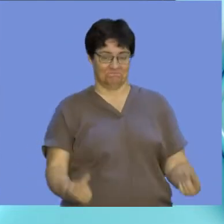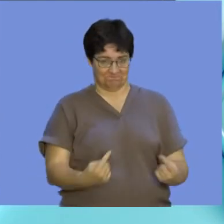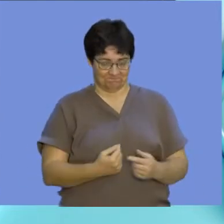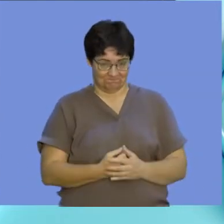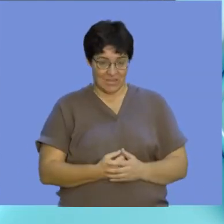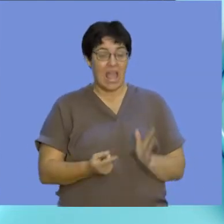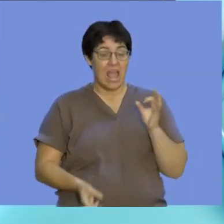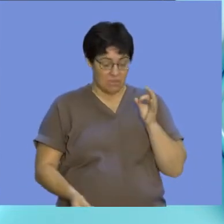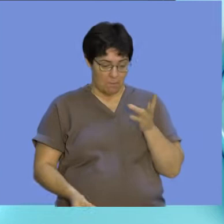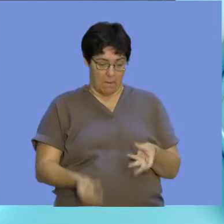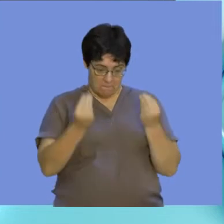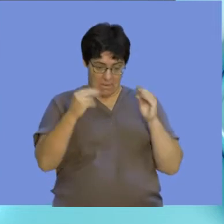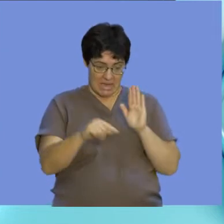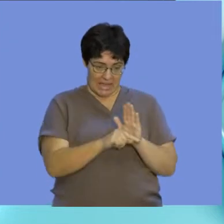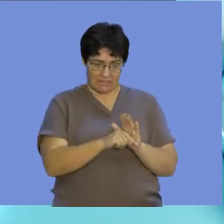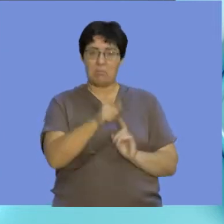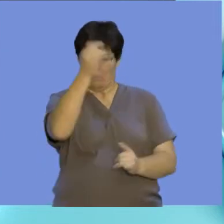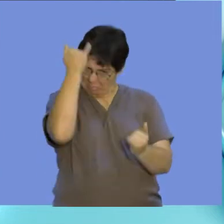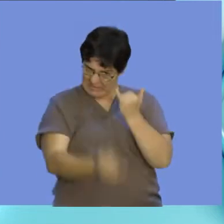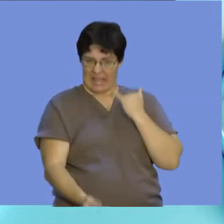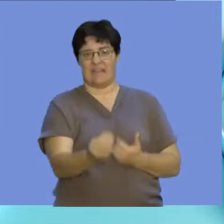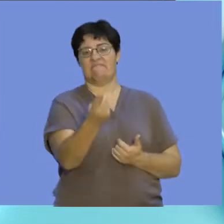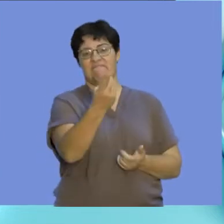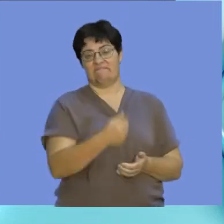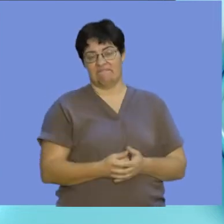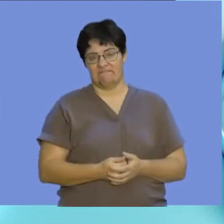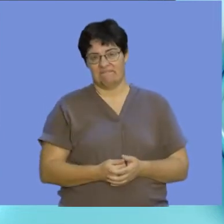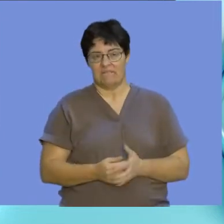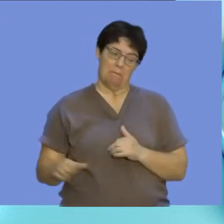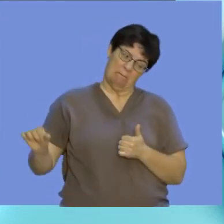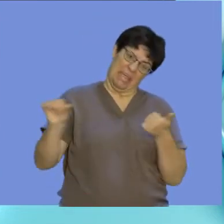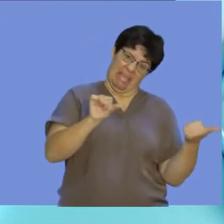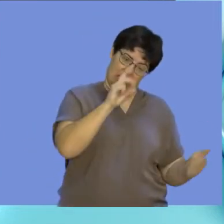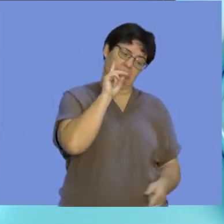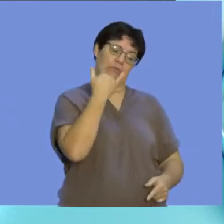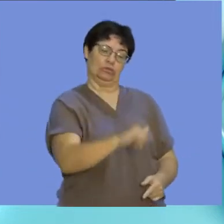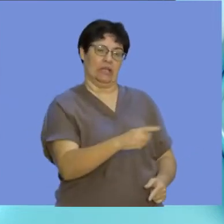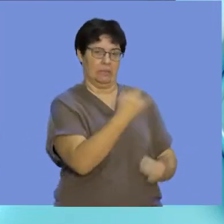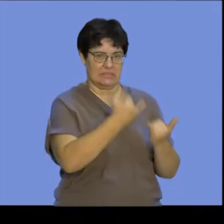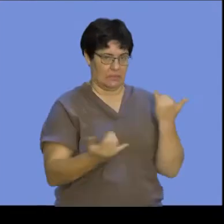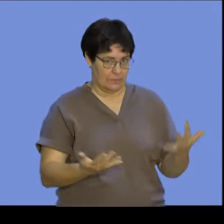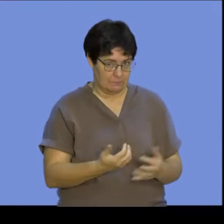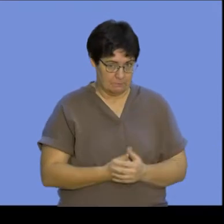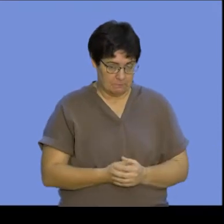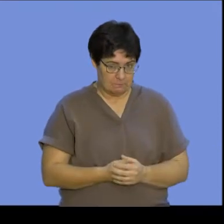you do, you've made a mistake. Go back. All right. So